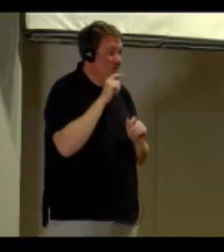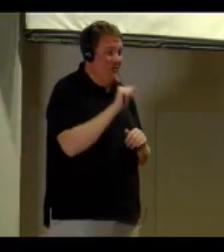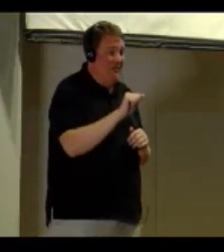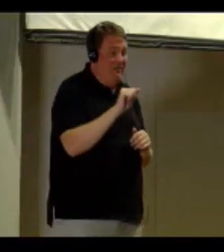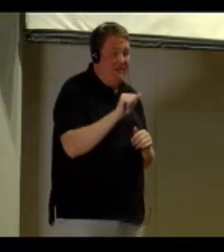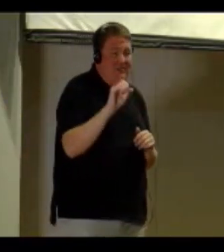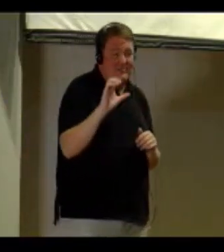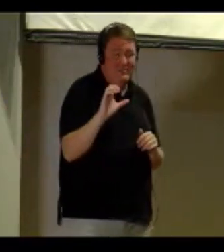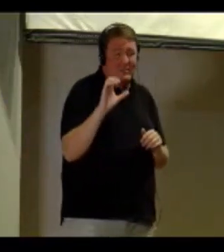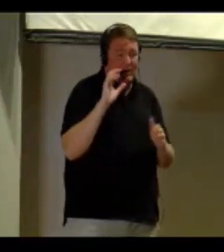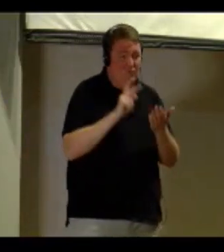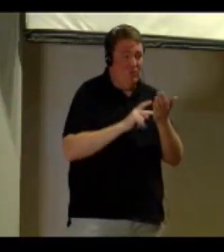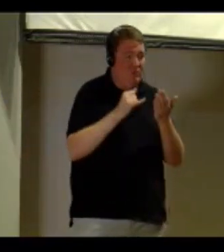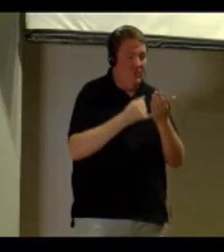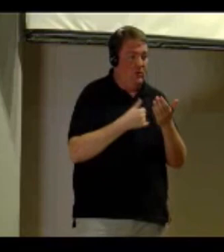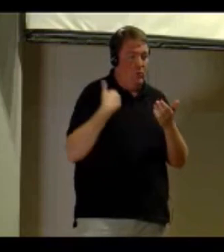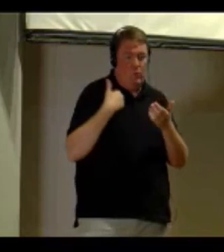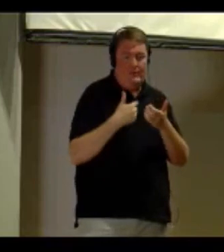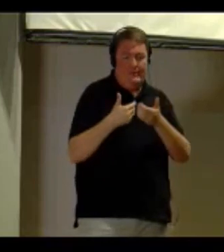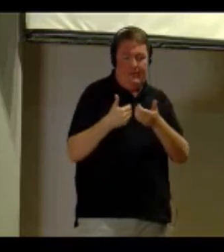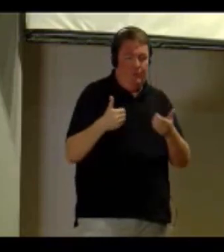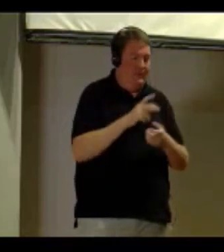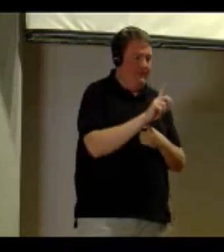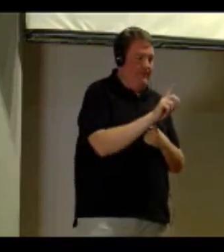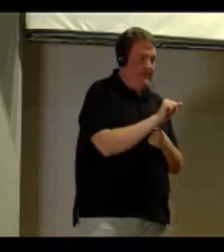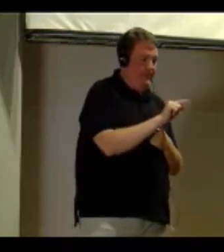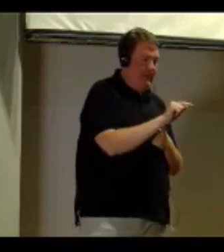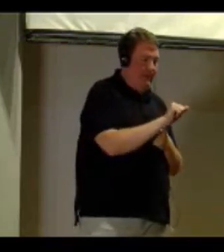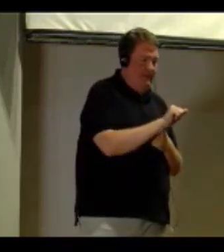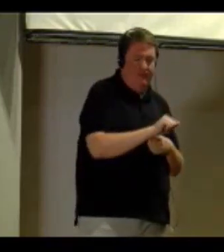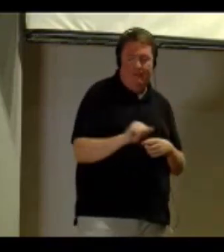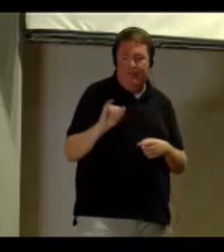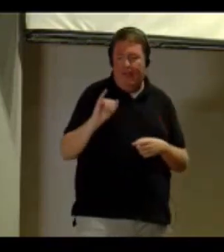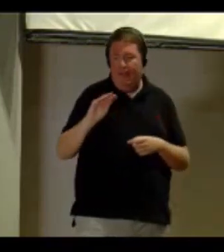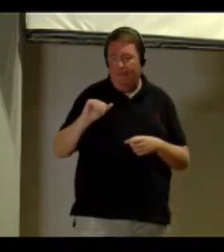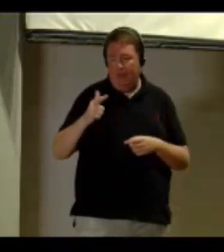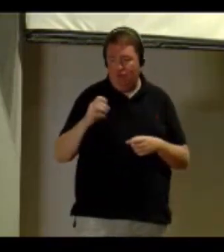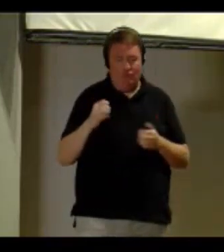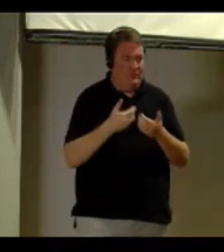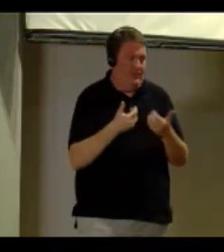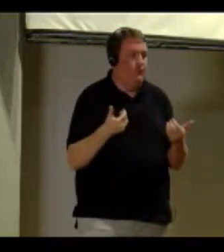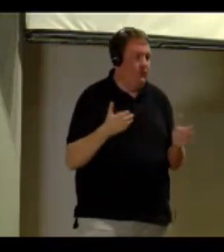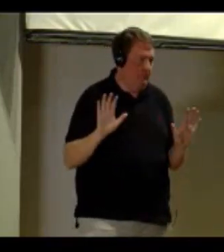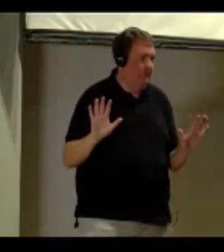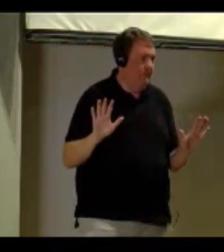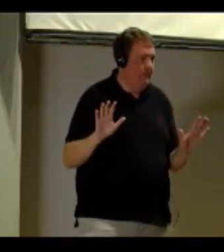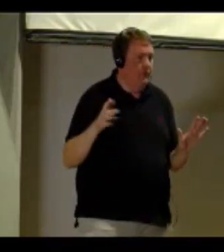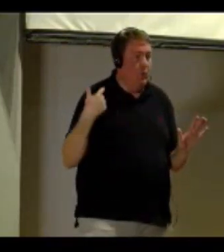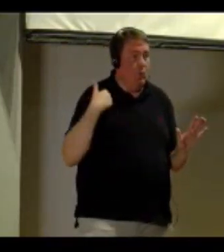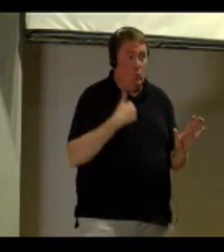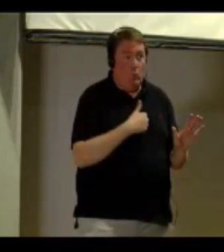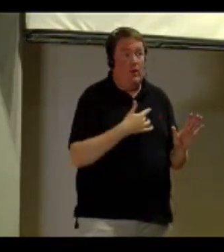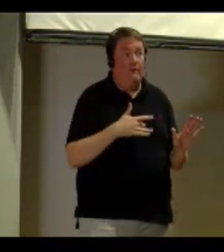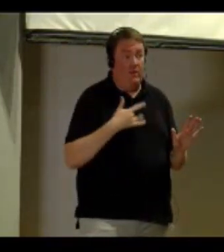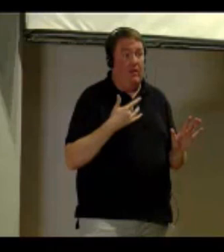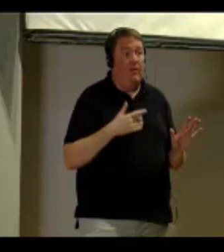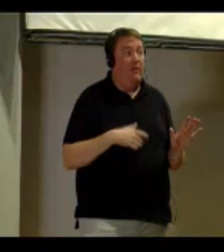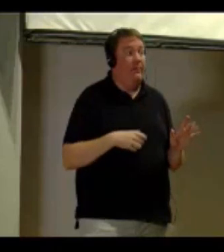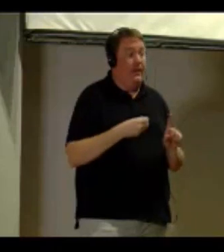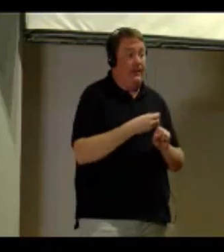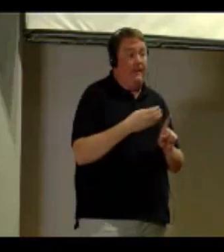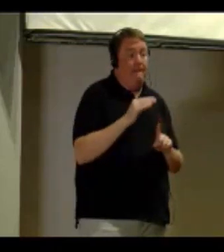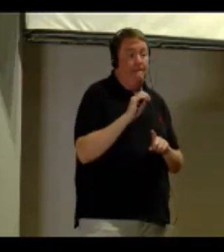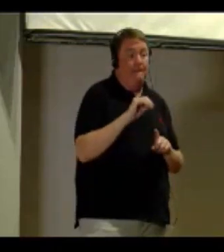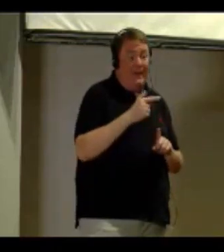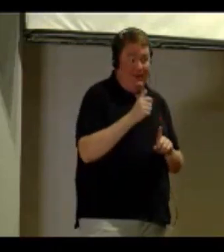AAC project, we separated data from image, so we didn't have too much trouble coming together on releasing the metadata about